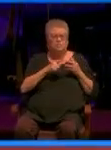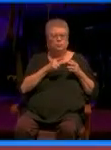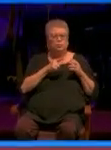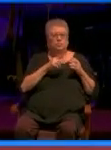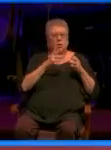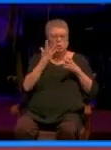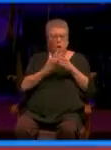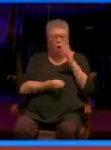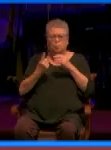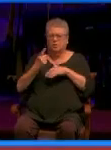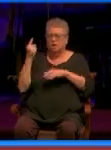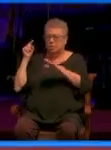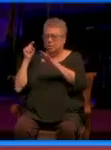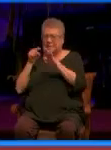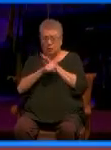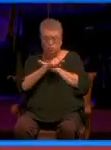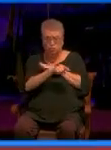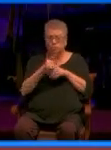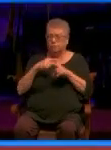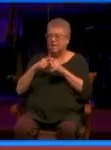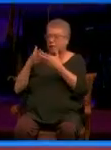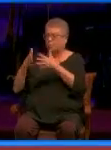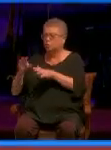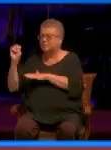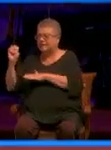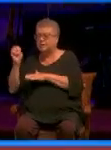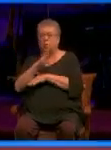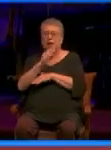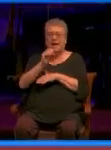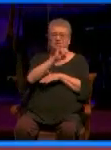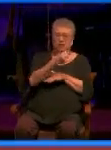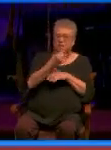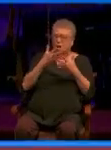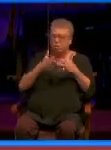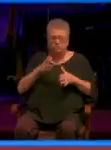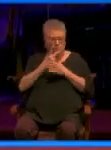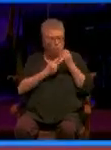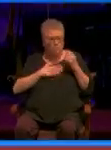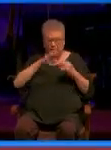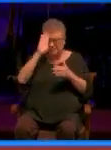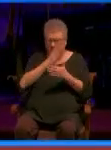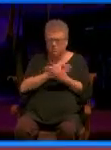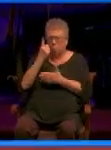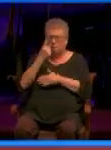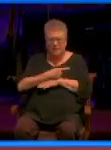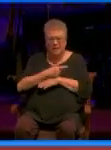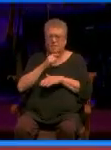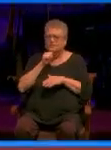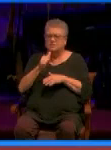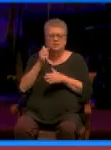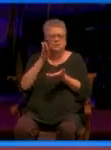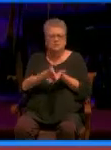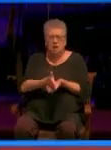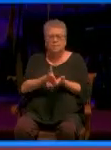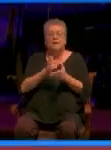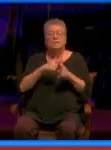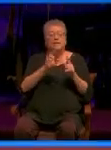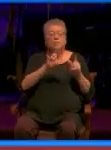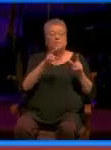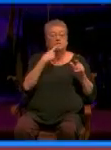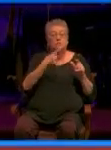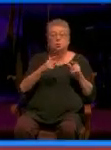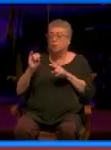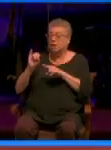If he kills you, then I'm going to lose Esau and Jacob. I'm going to lose both my sons in one day if this doesn't stop. Then Rebekah said to